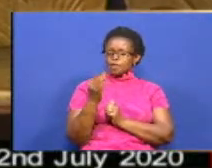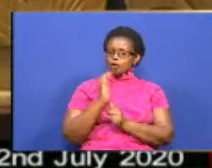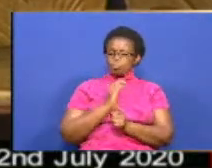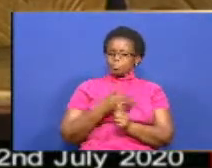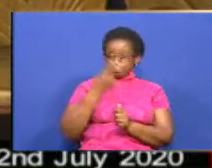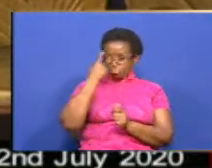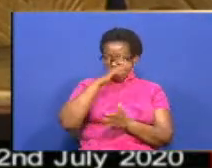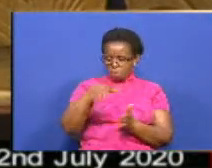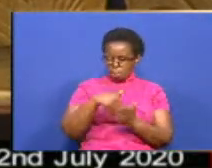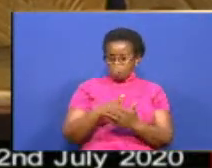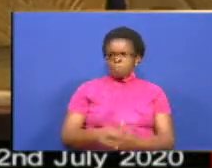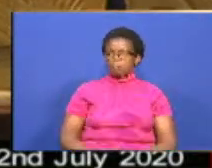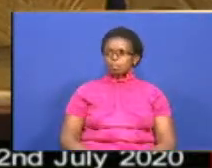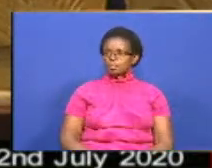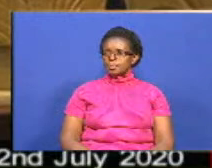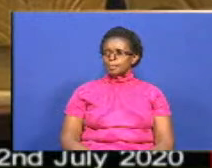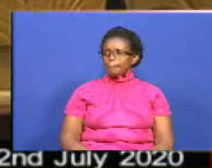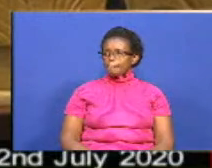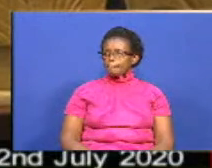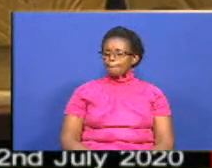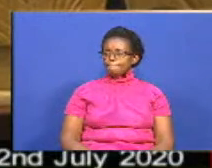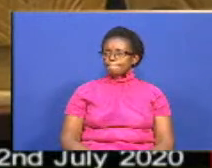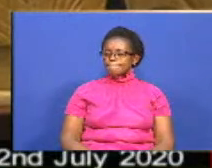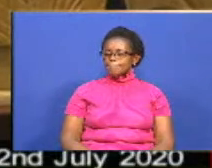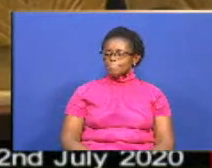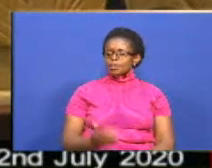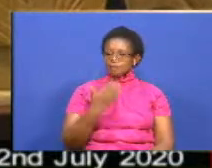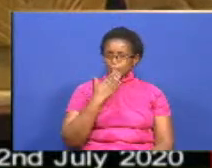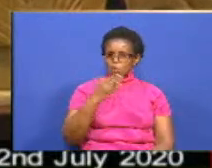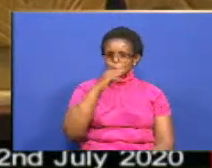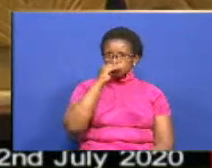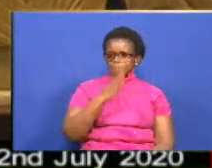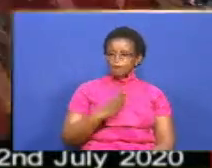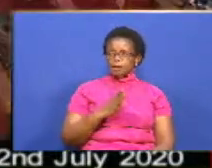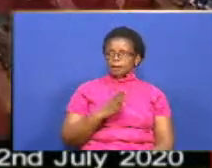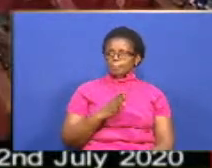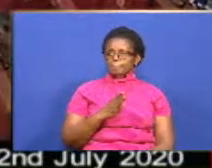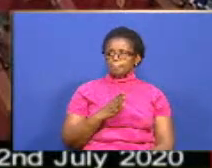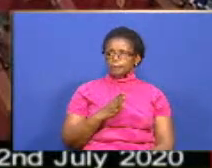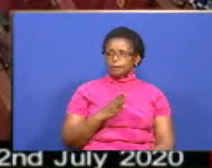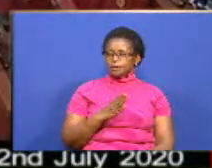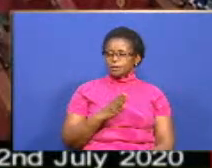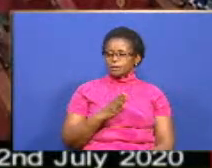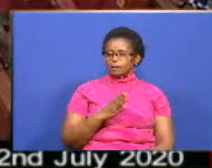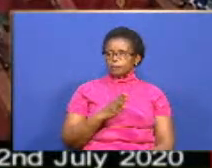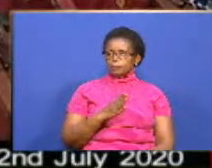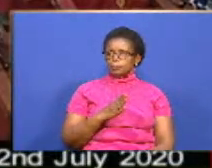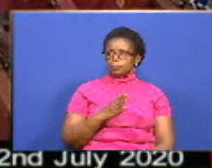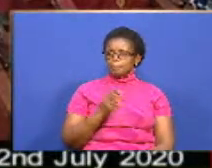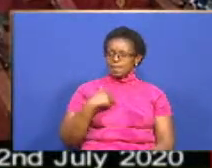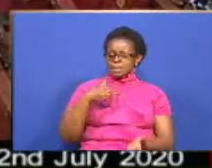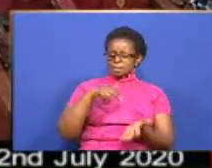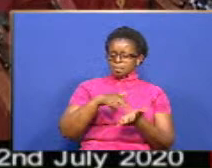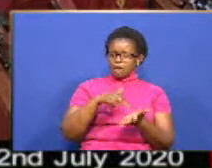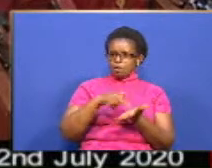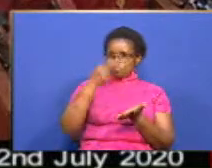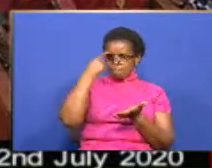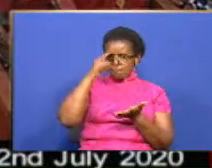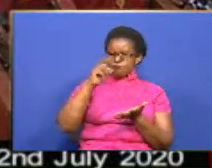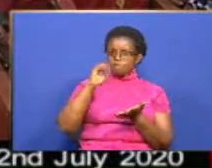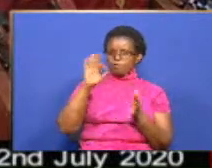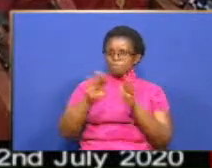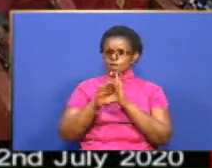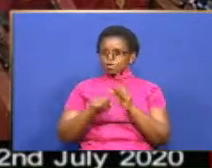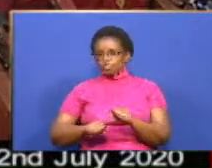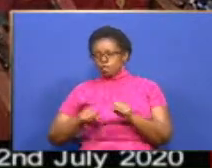House. Thank you, Honorable Speaker. Honorable Speaker, I stand on behalf of the Vice Chair